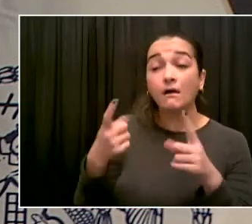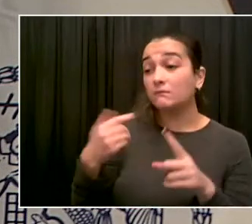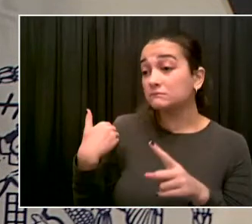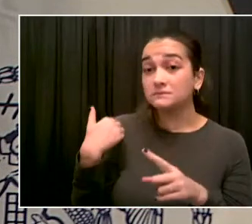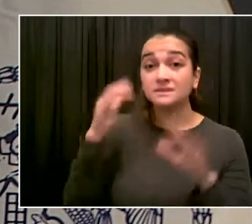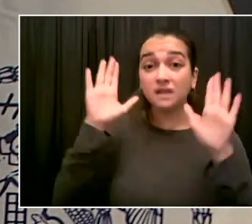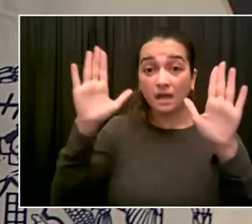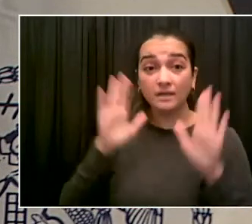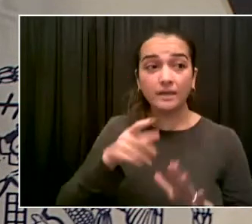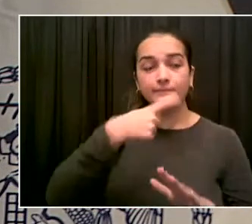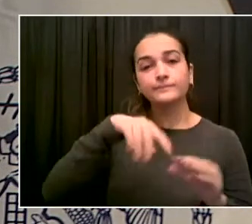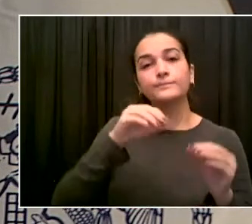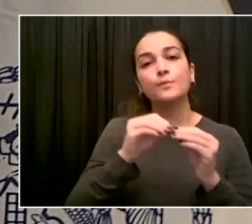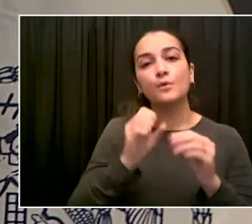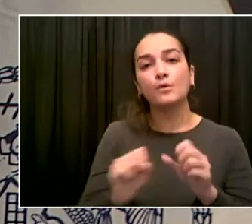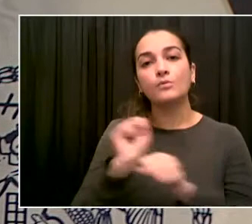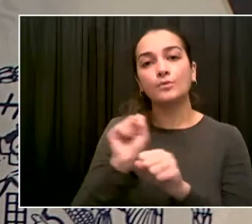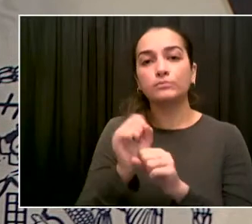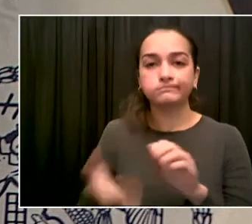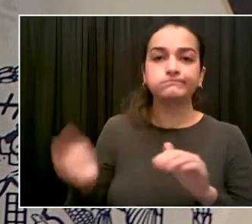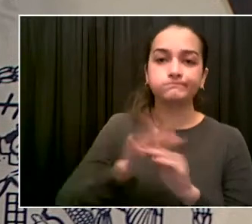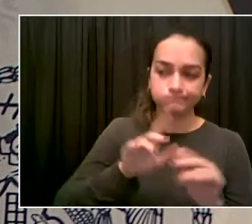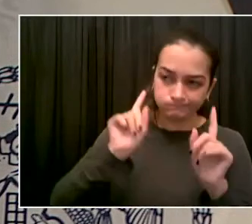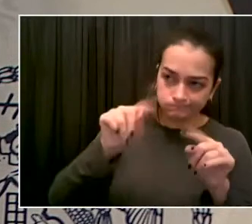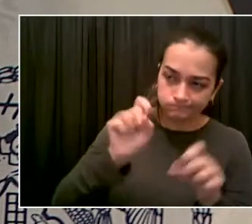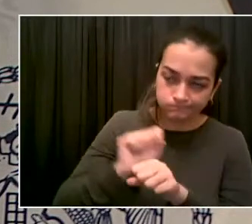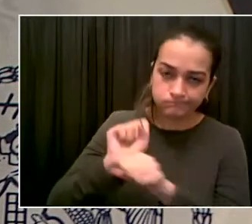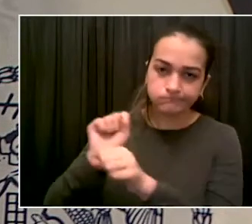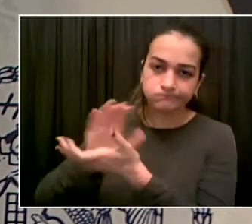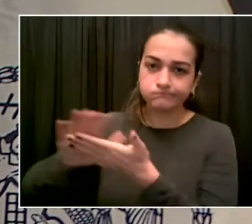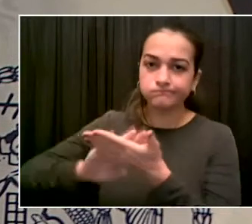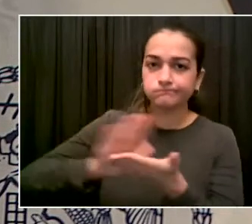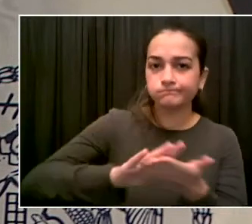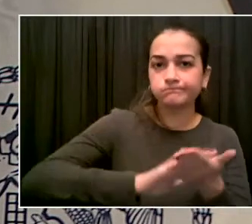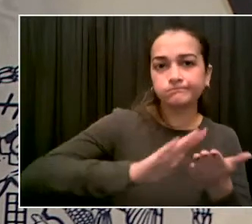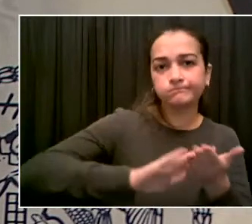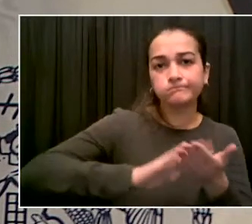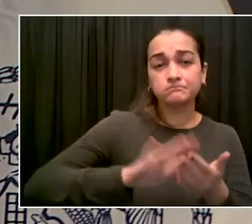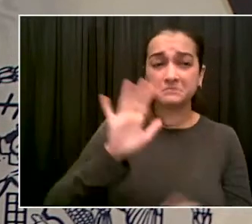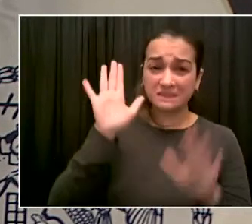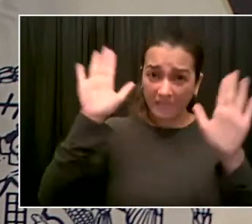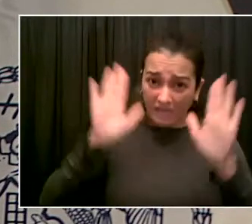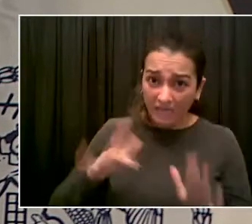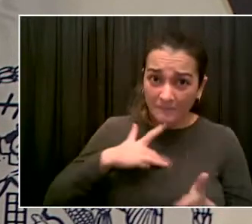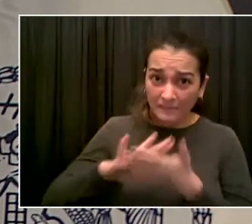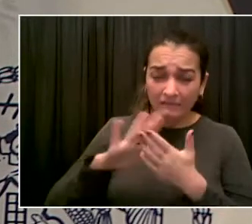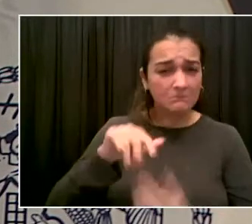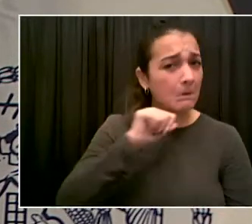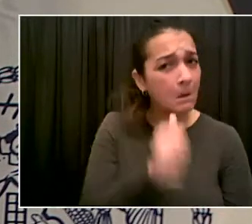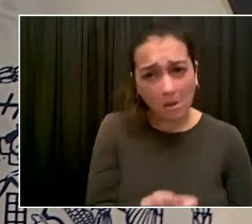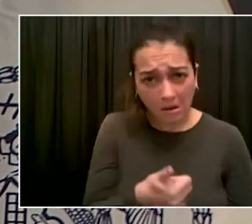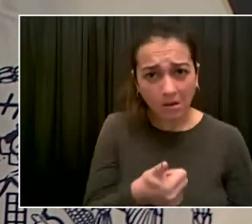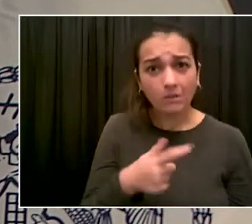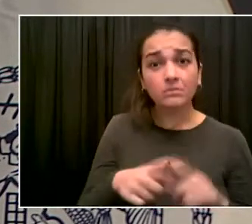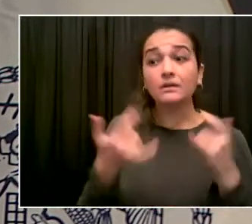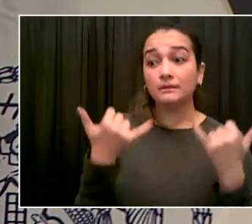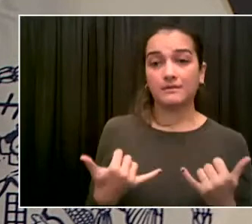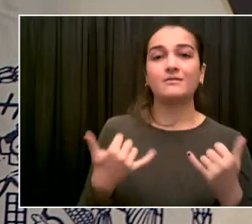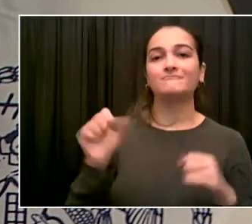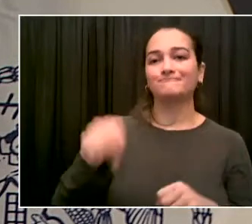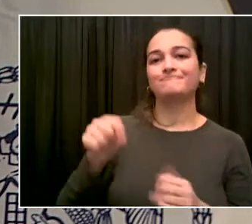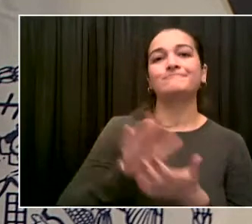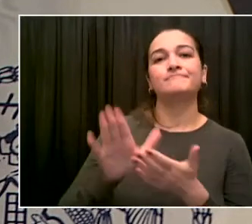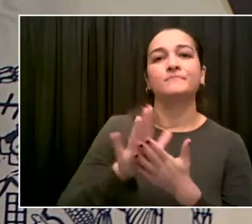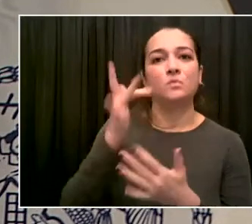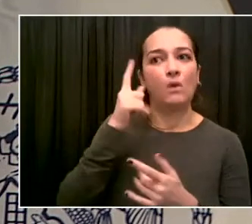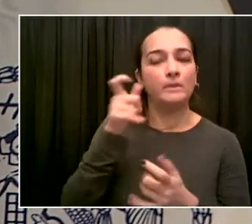unfortunately, of just a few elements of labor, we're seeing a lot of labor leaders come forward and say, okay, it's time. We've got to protect people.